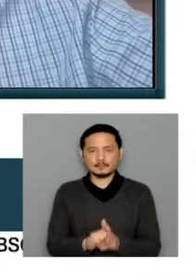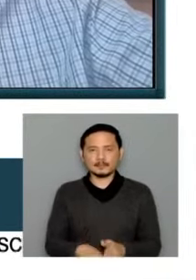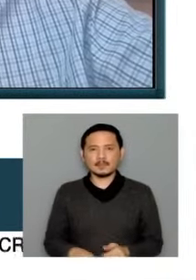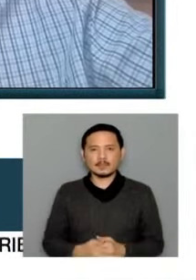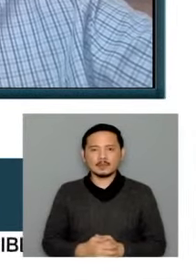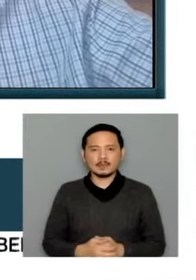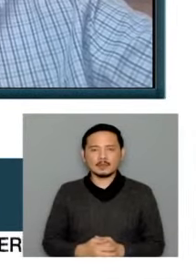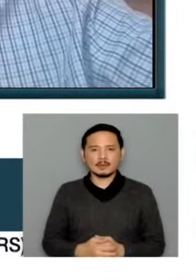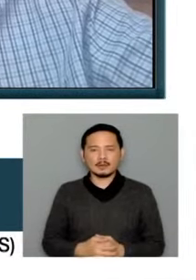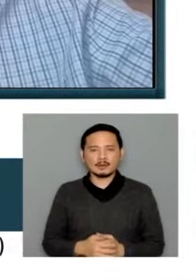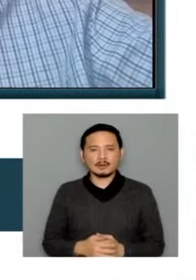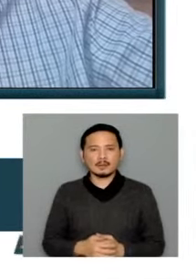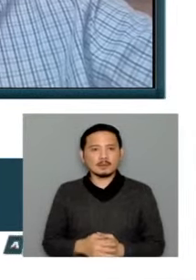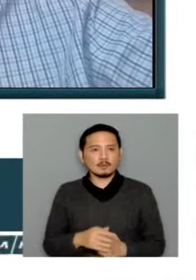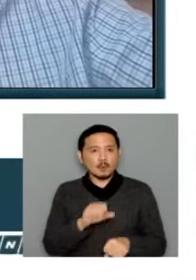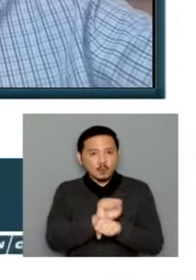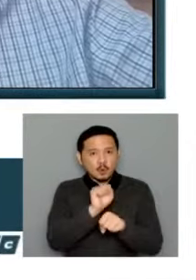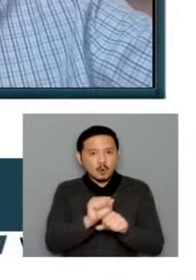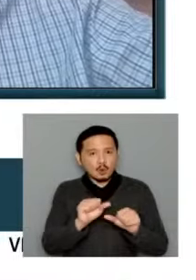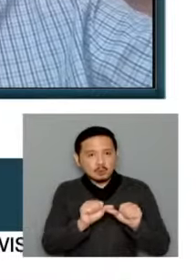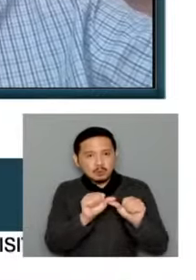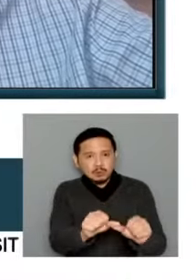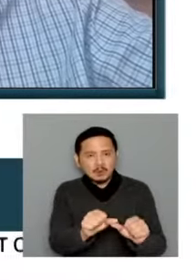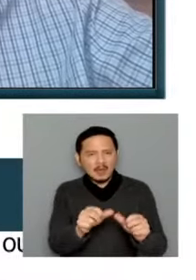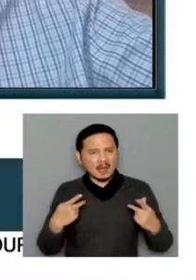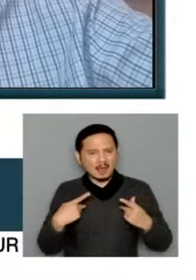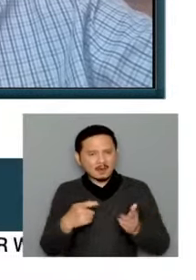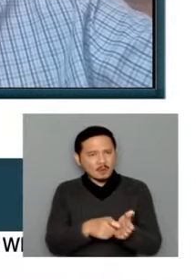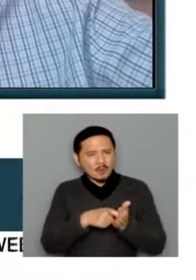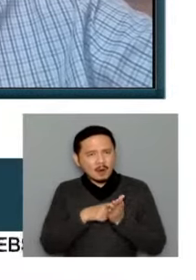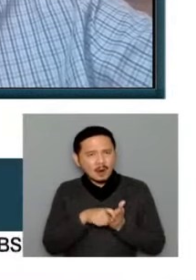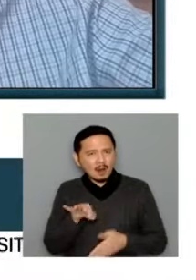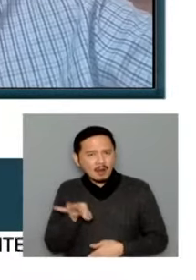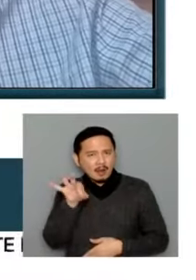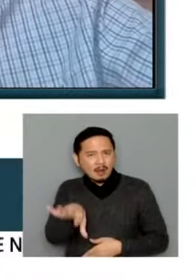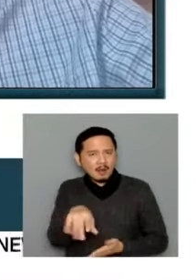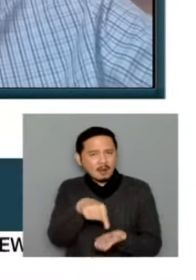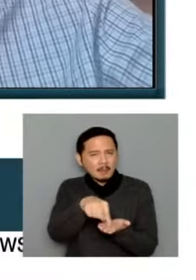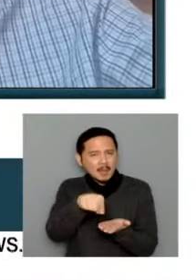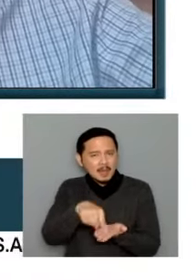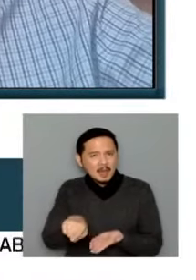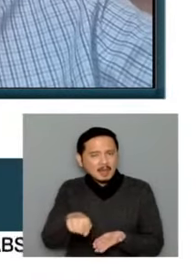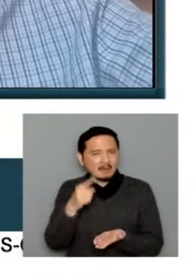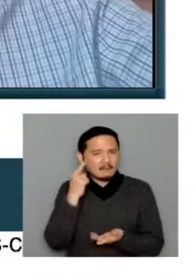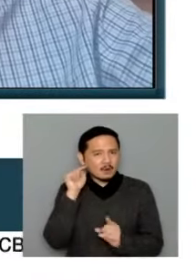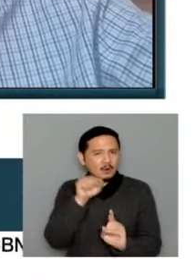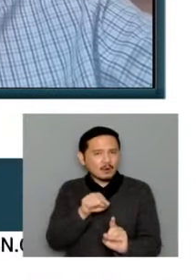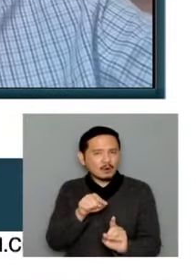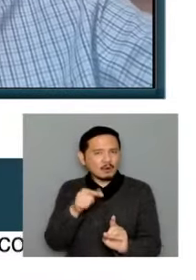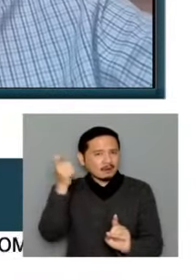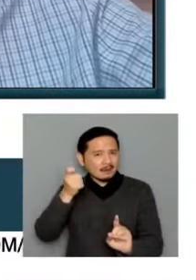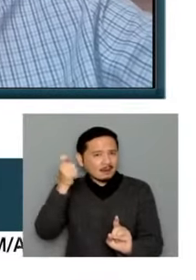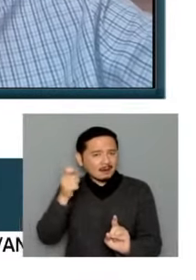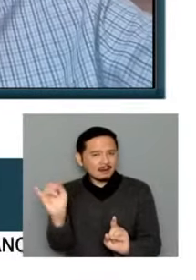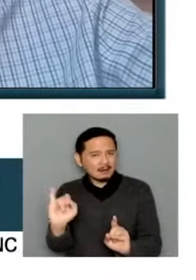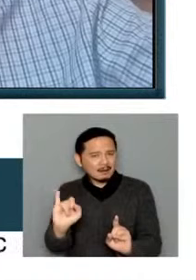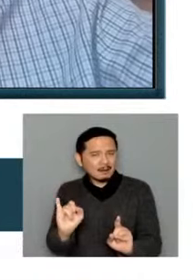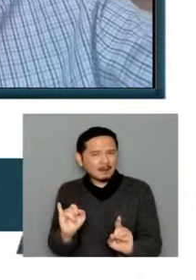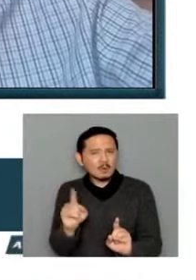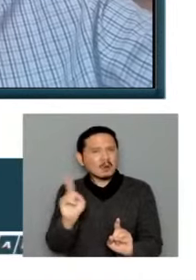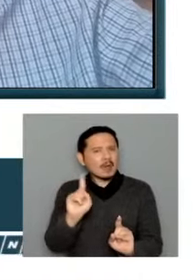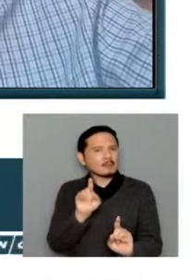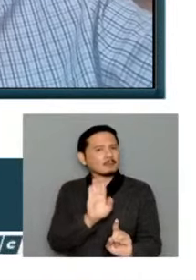if employment continues and yet you have that mandatory contribution to the workers' insurance? What happens to that